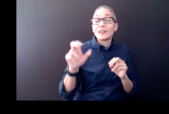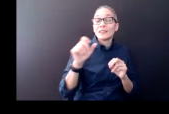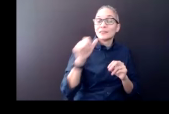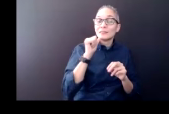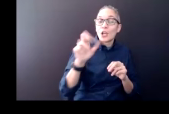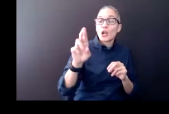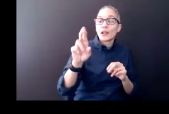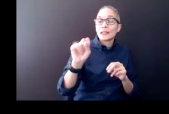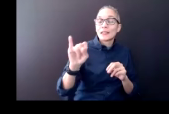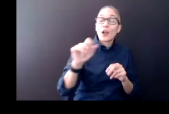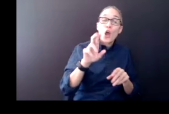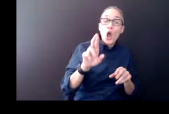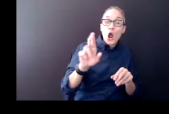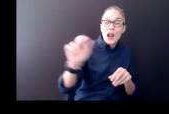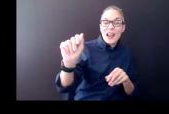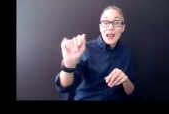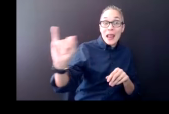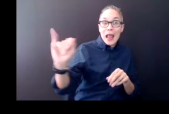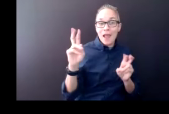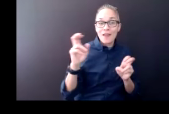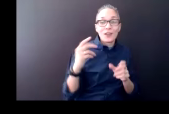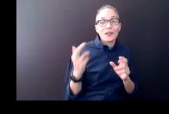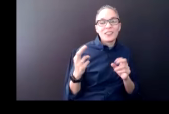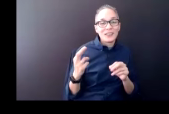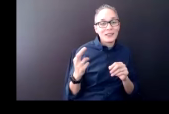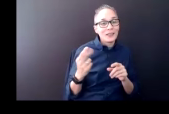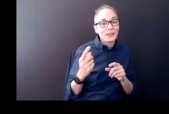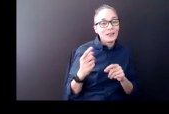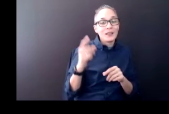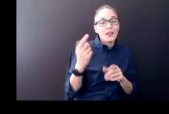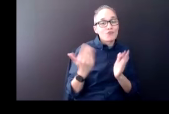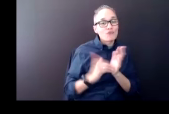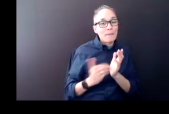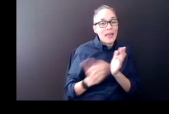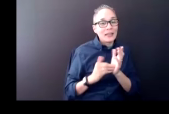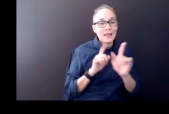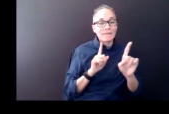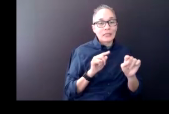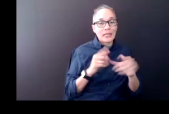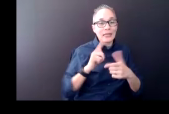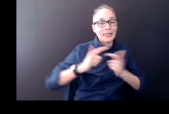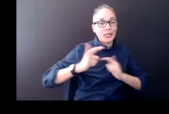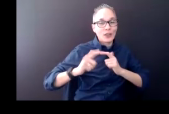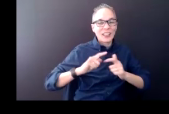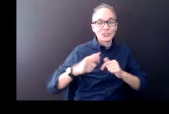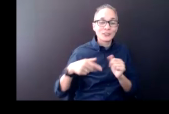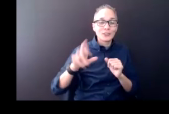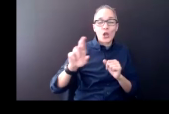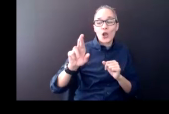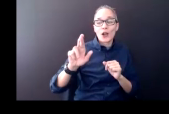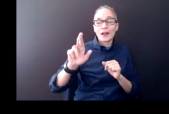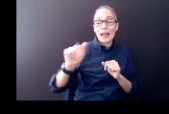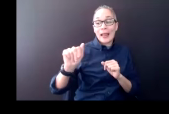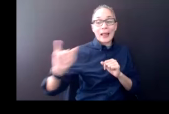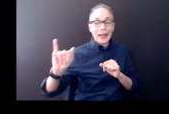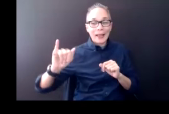RSI, RAI, which would be Mhm. repetitive attendee interaction, because there's some really good interaction here